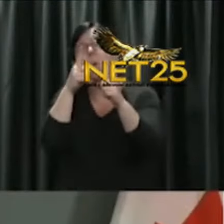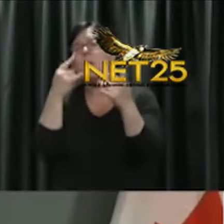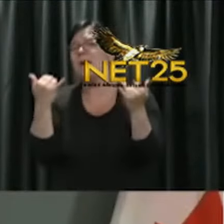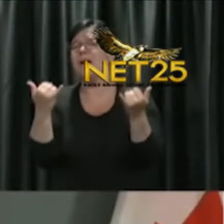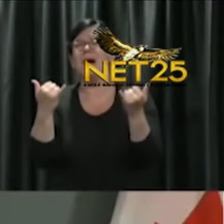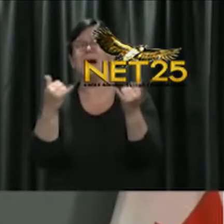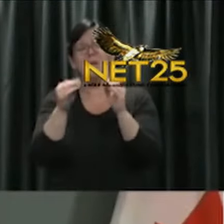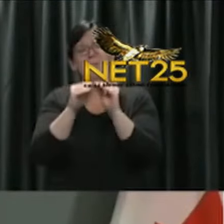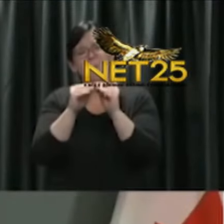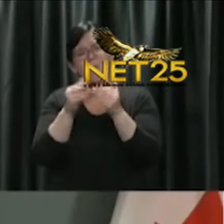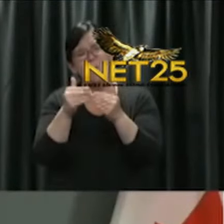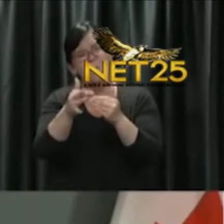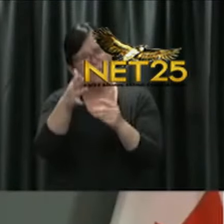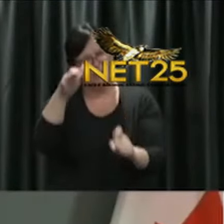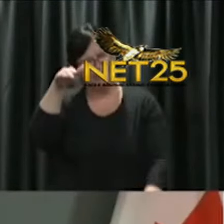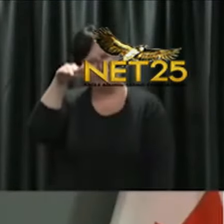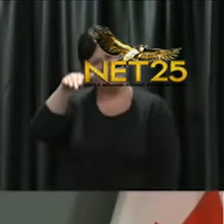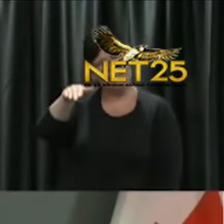There are currently